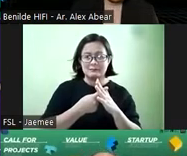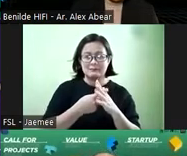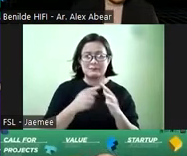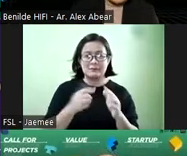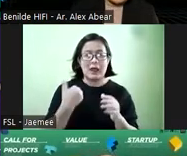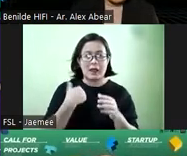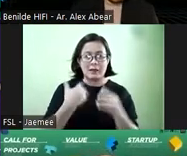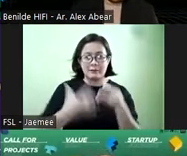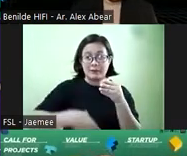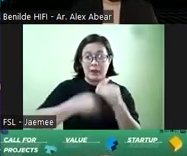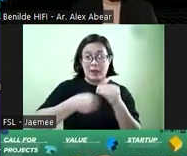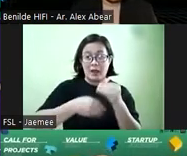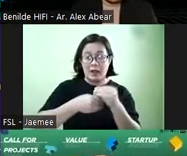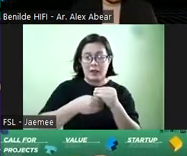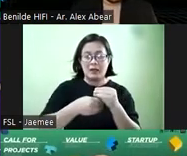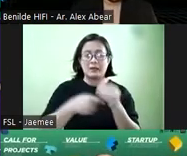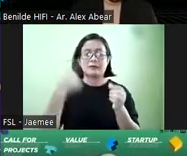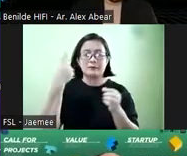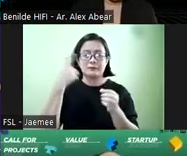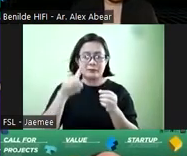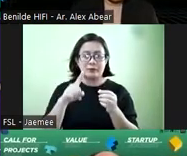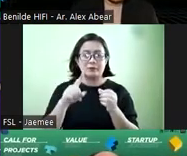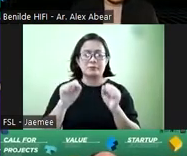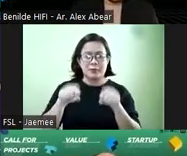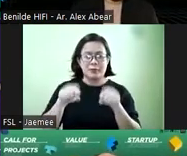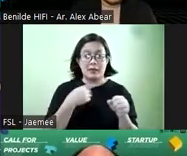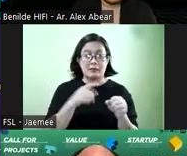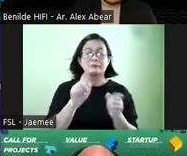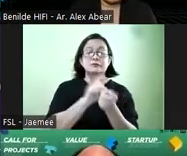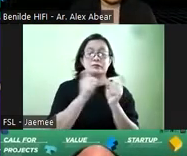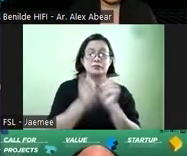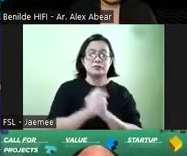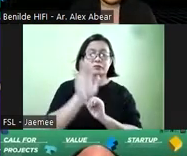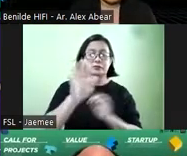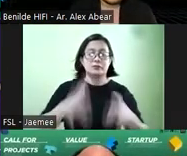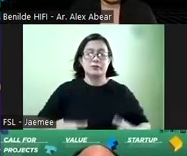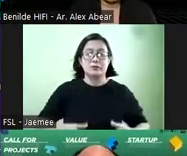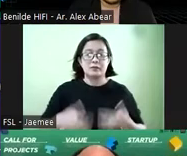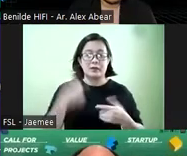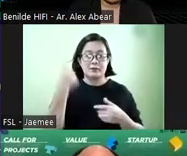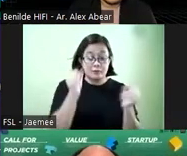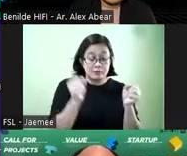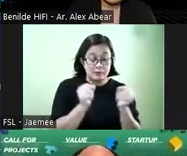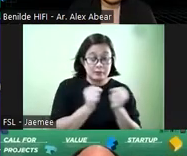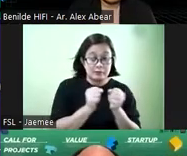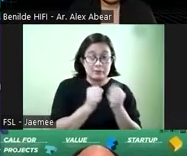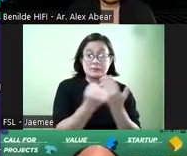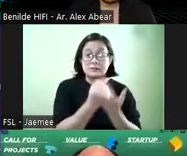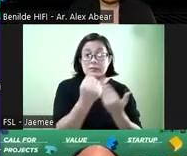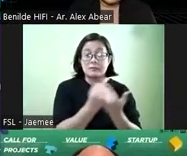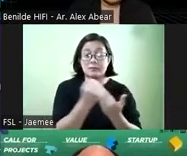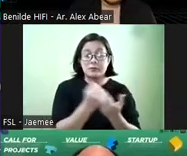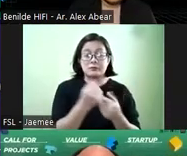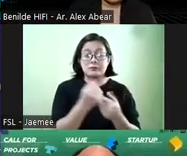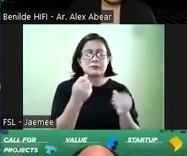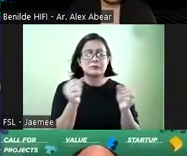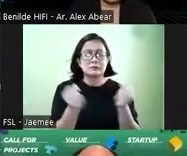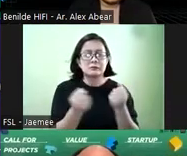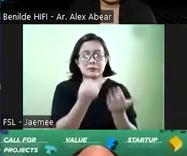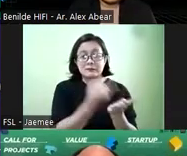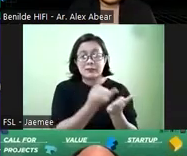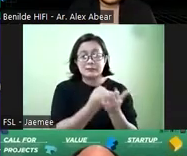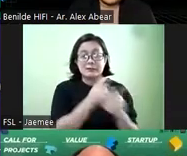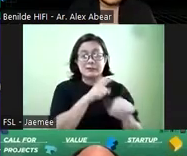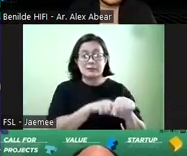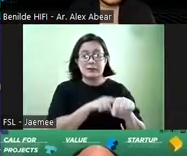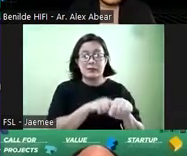a product layer, we make it sellable, and we sell it. For the small product, small investment of time and